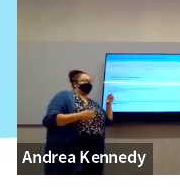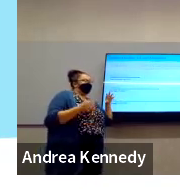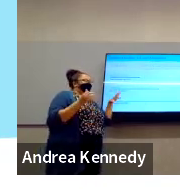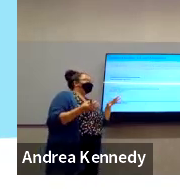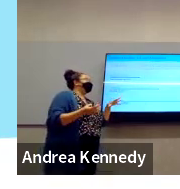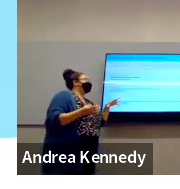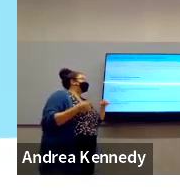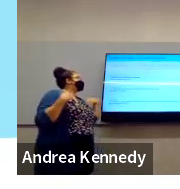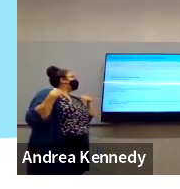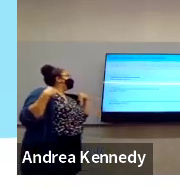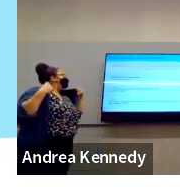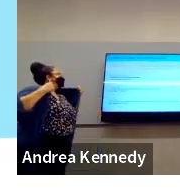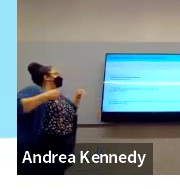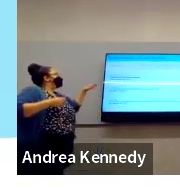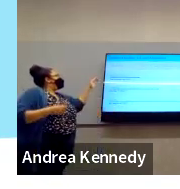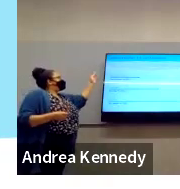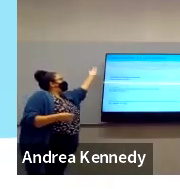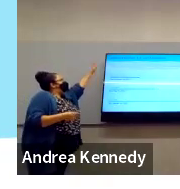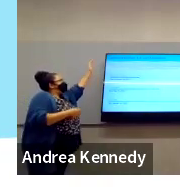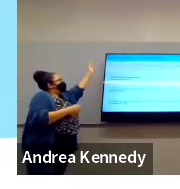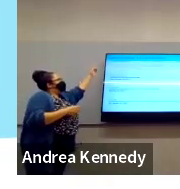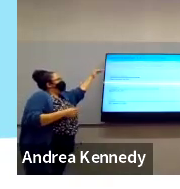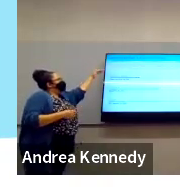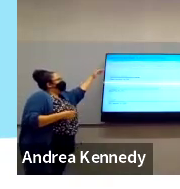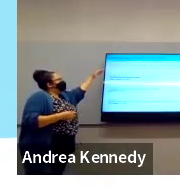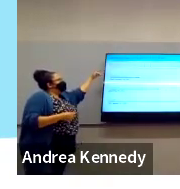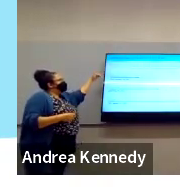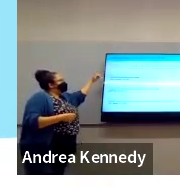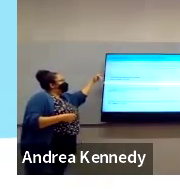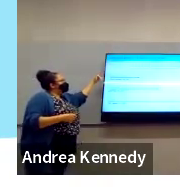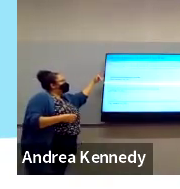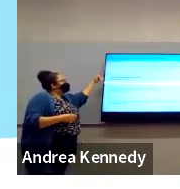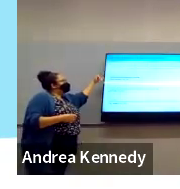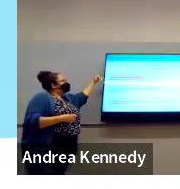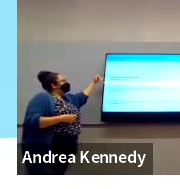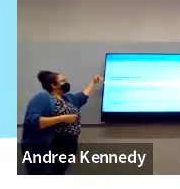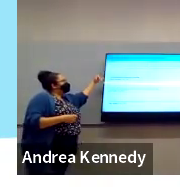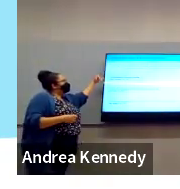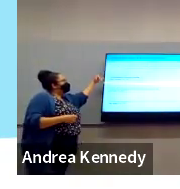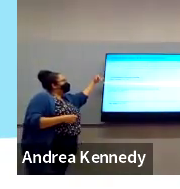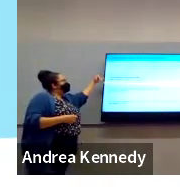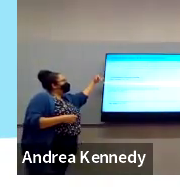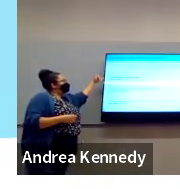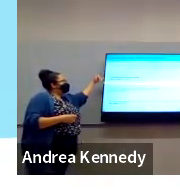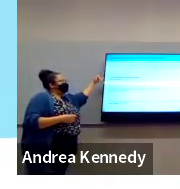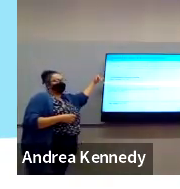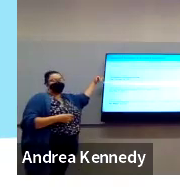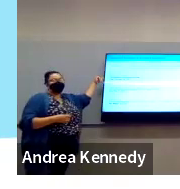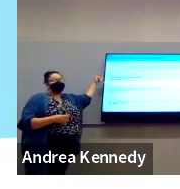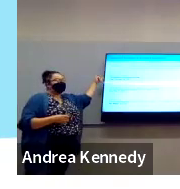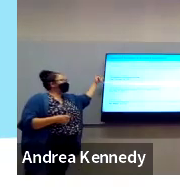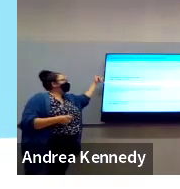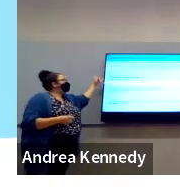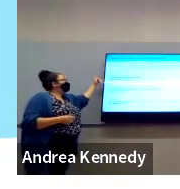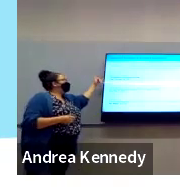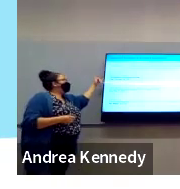apartment complex. So you'll notice here, if there are more than 20 units on